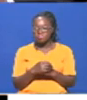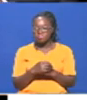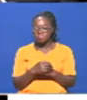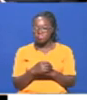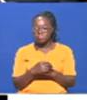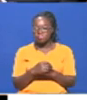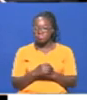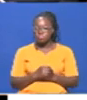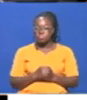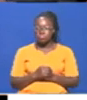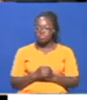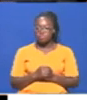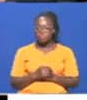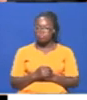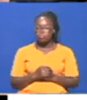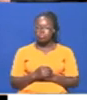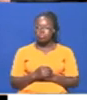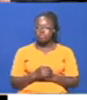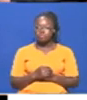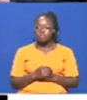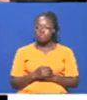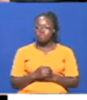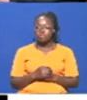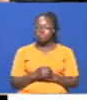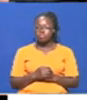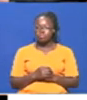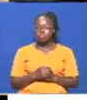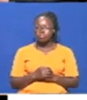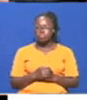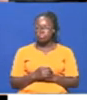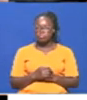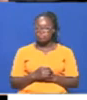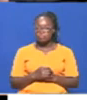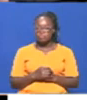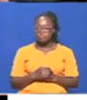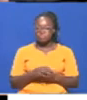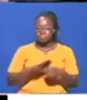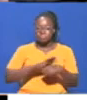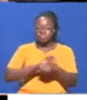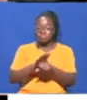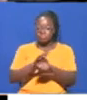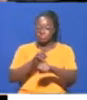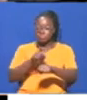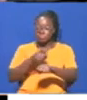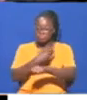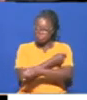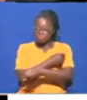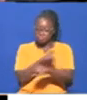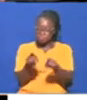We are expecting to be seeing COVID vaccines with time.